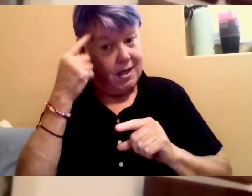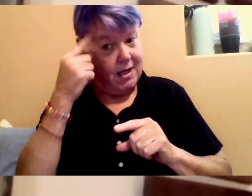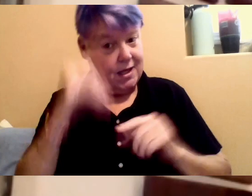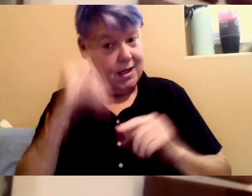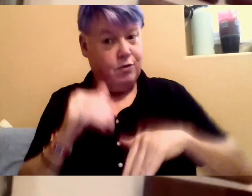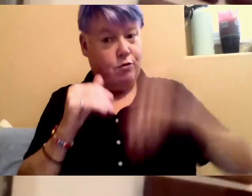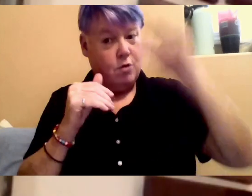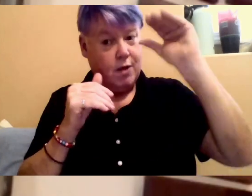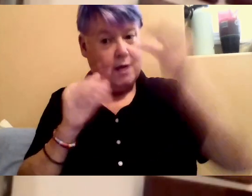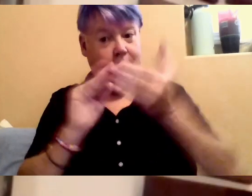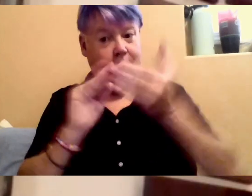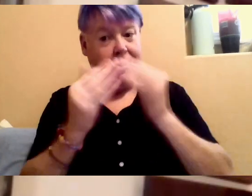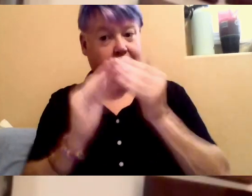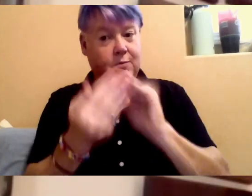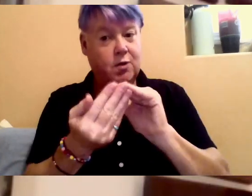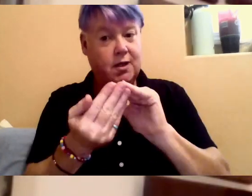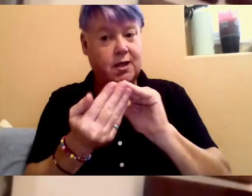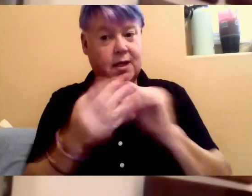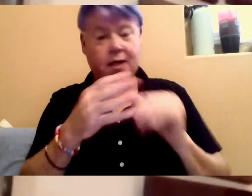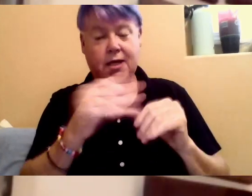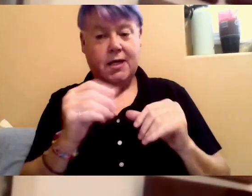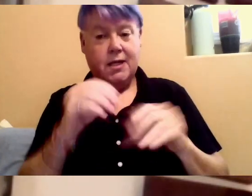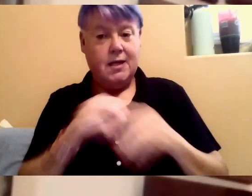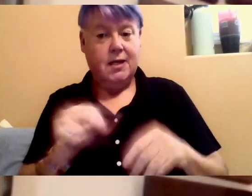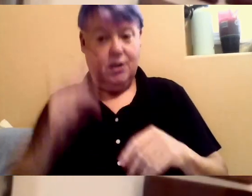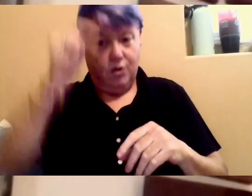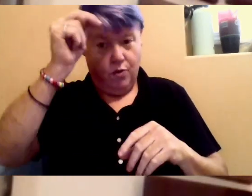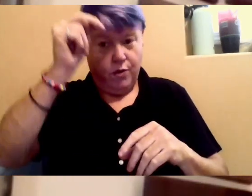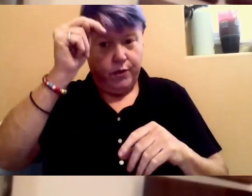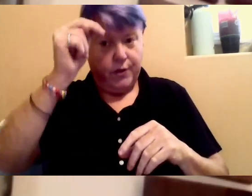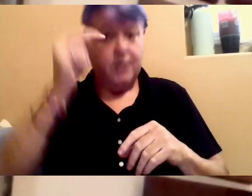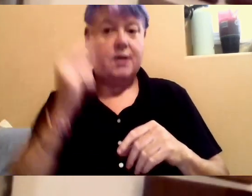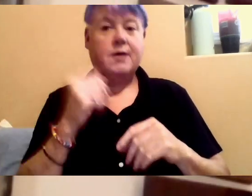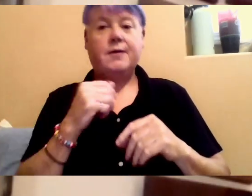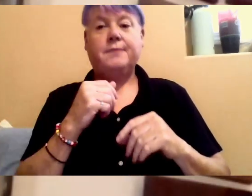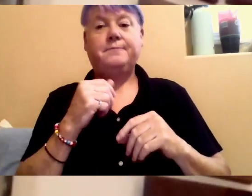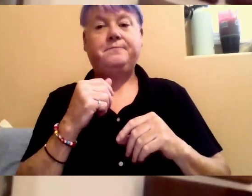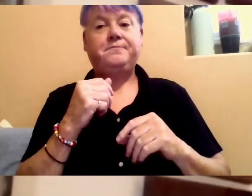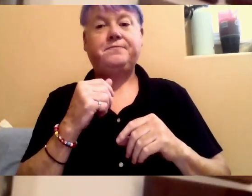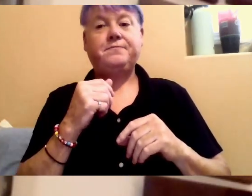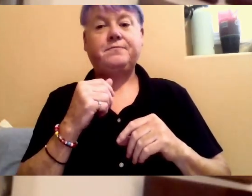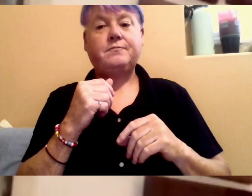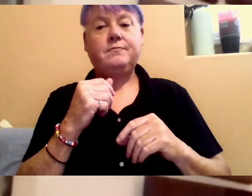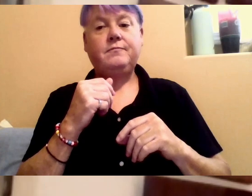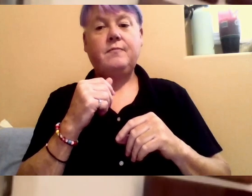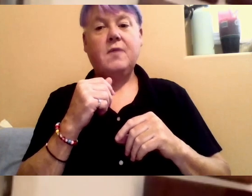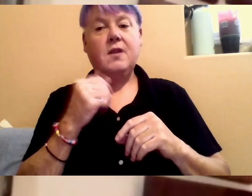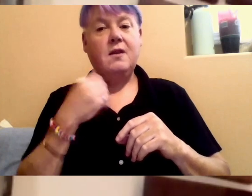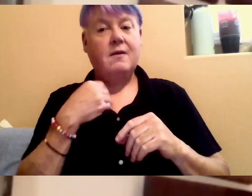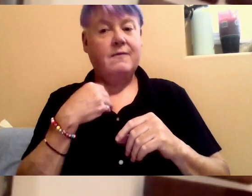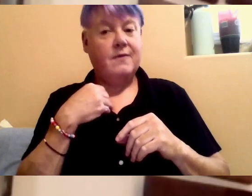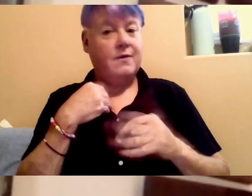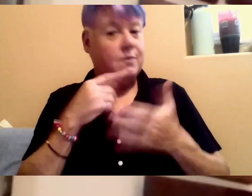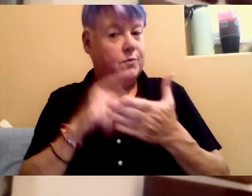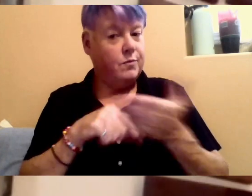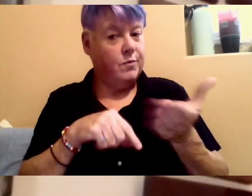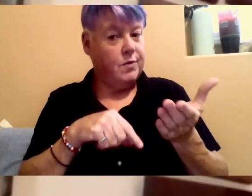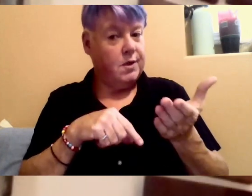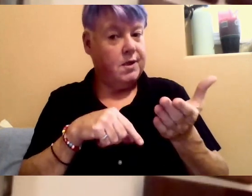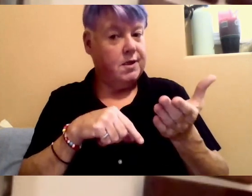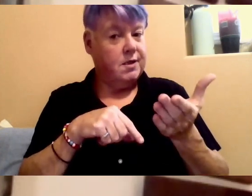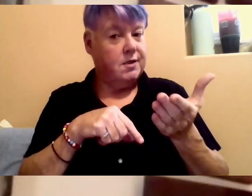community and in the north, having the uh, what we all consider to be our